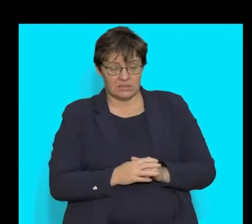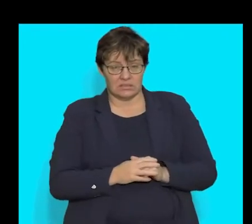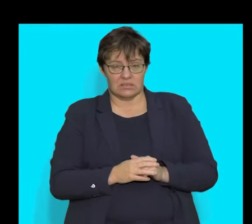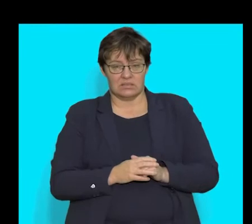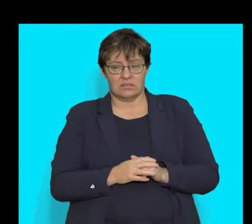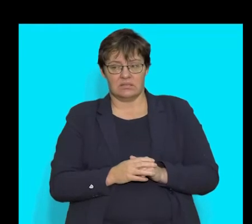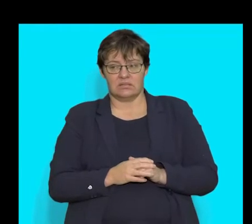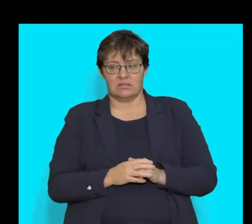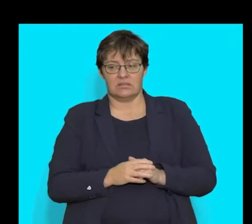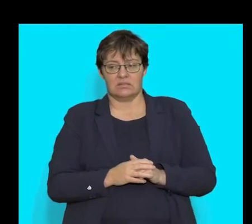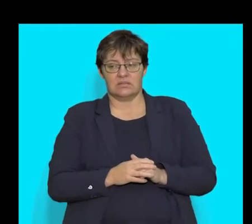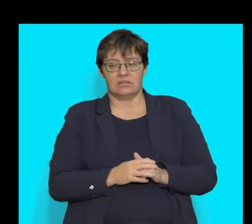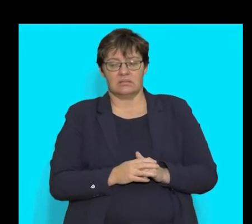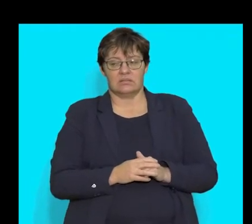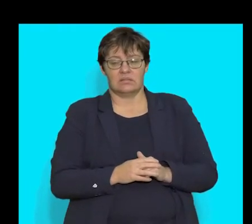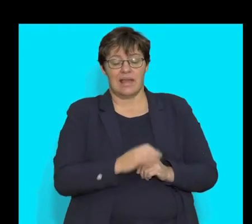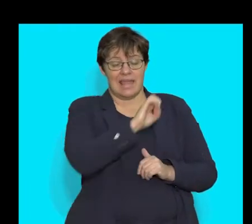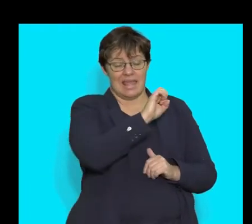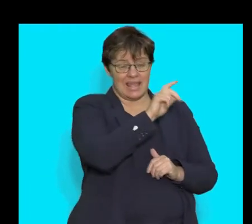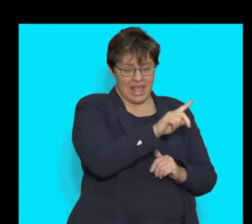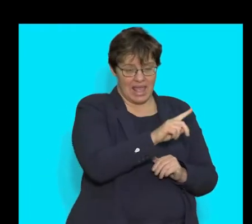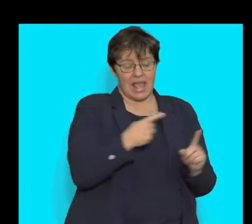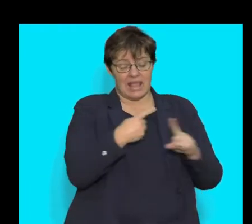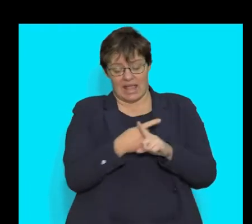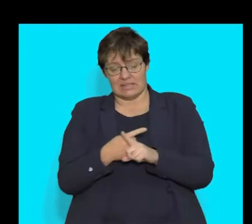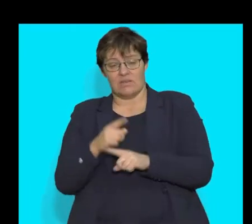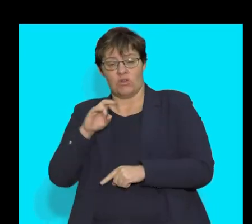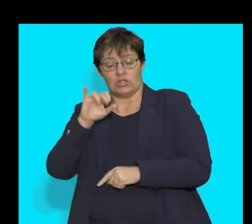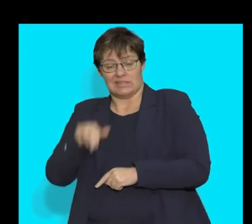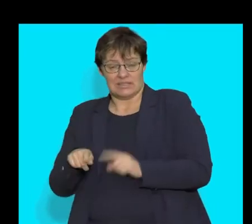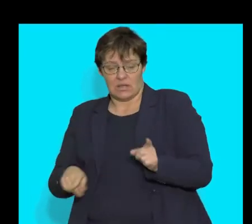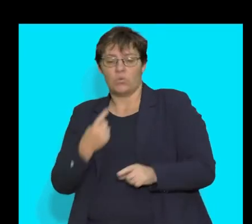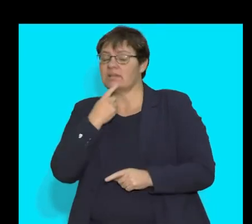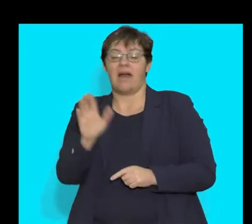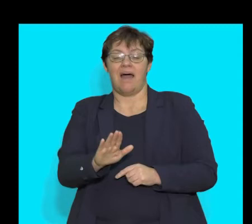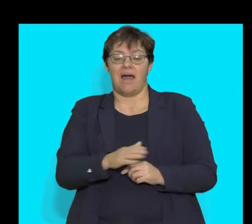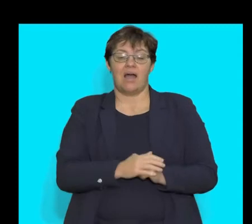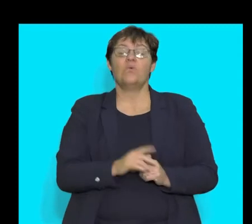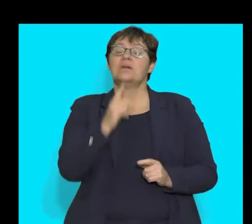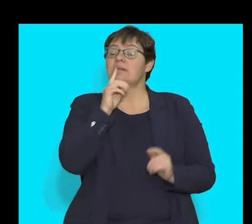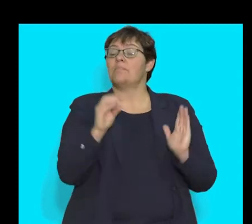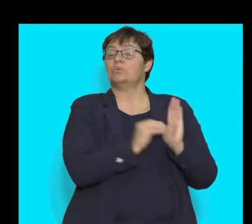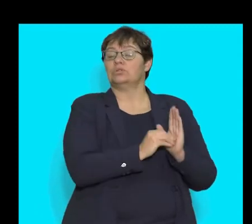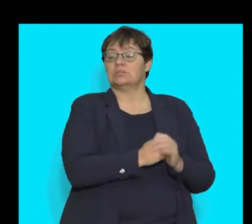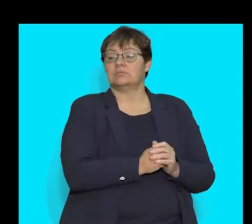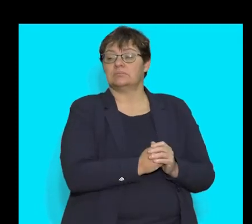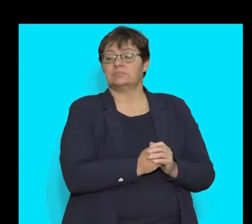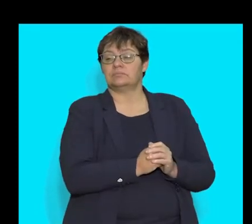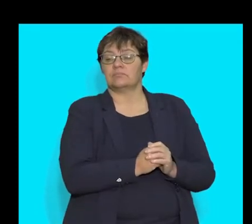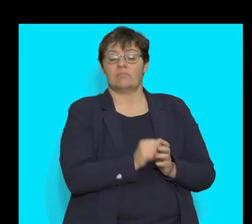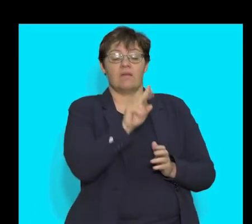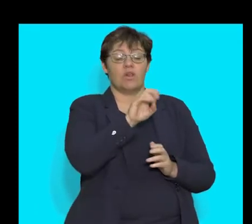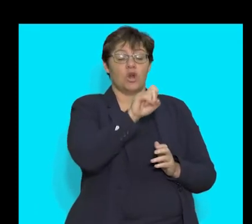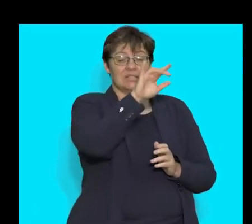the y value, the kinetic energy against velocity, we're going to say, let's plot